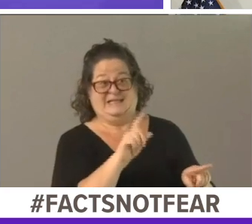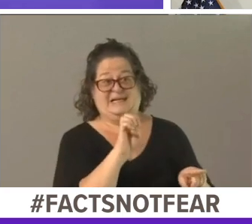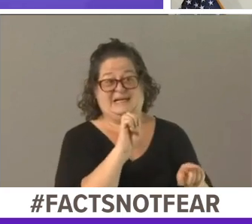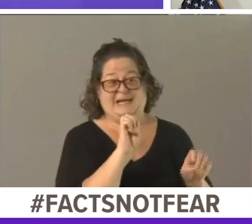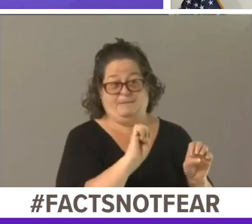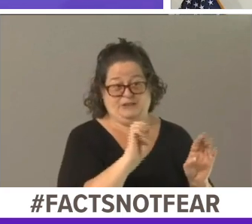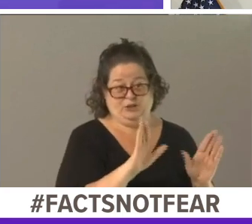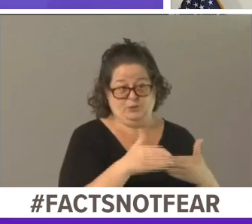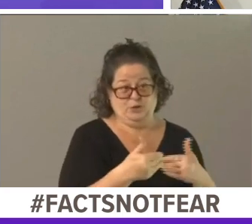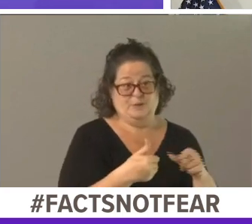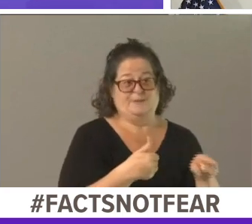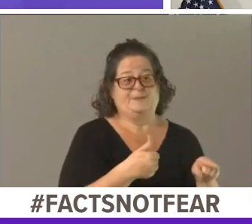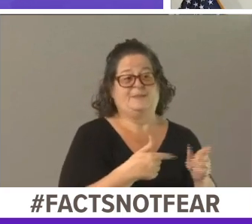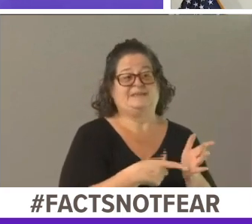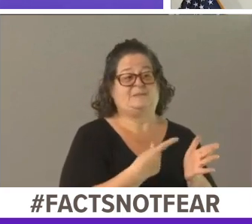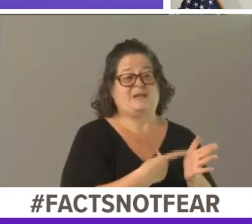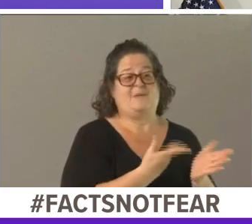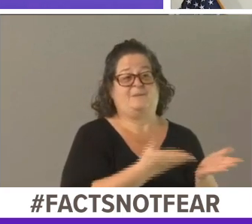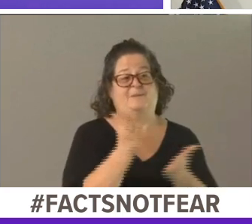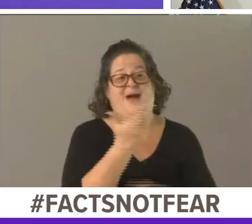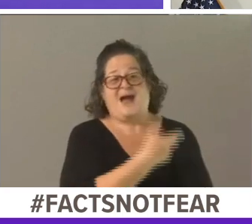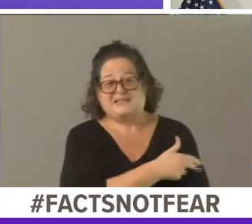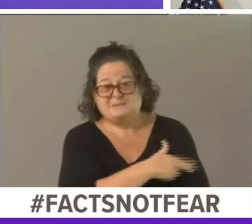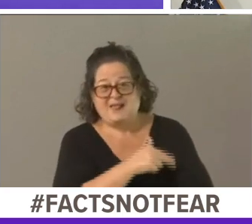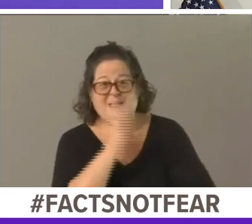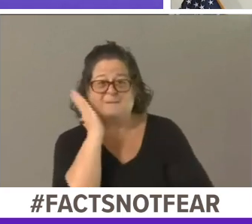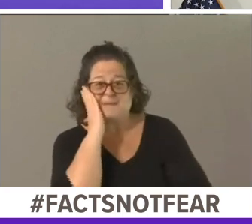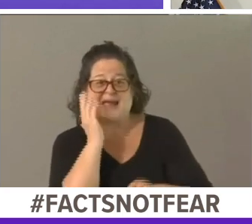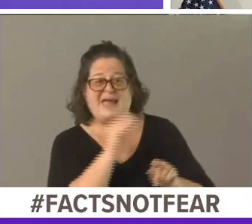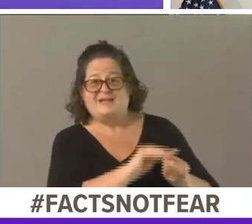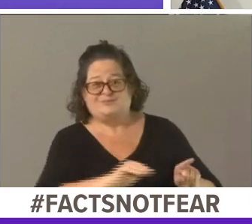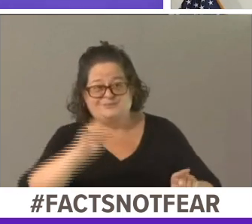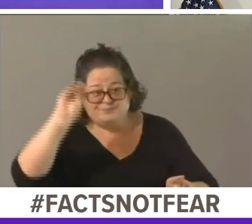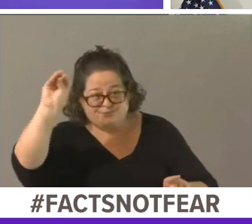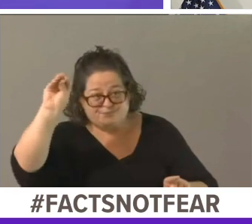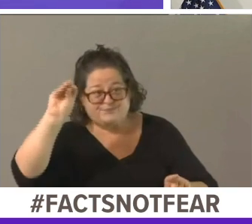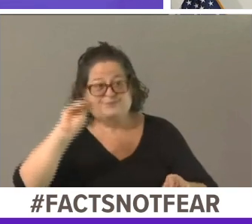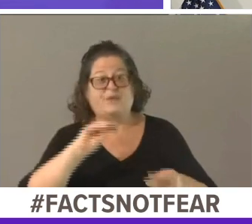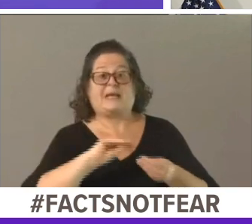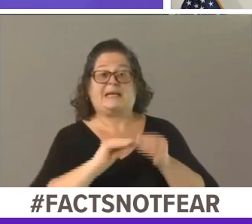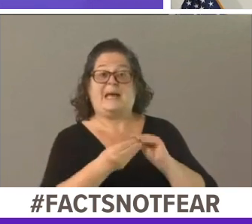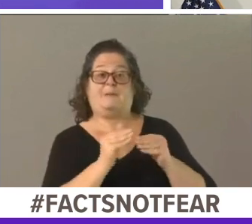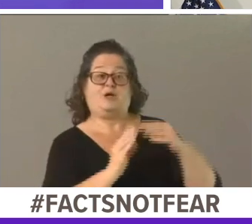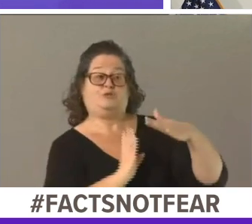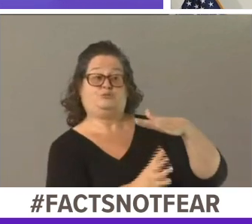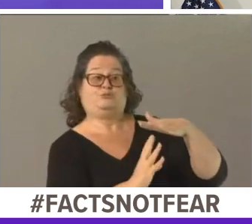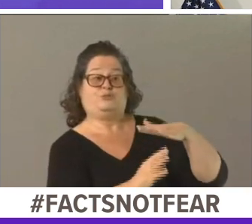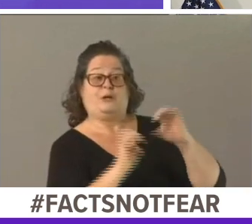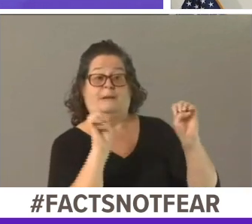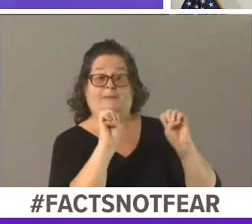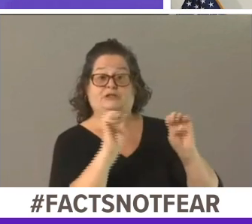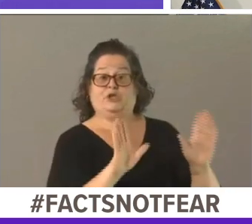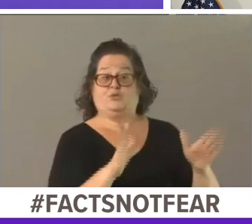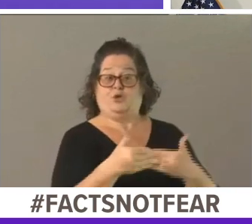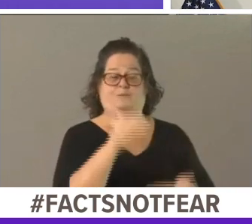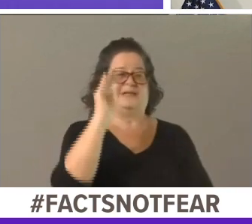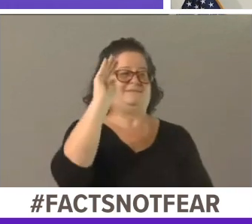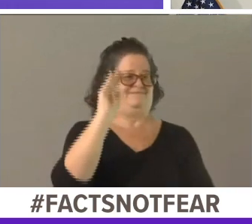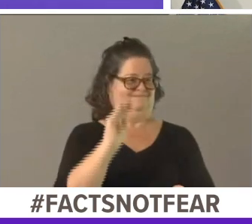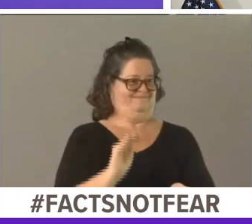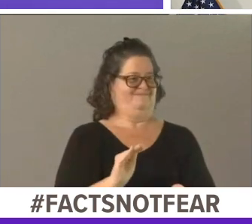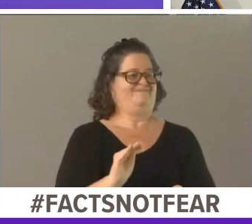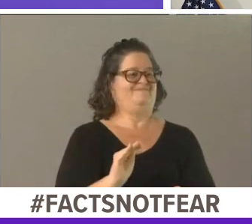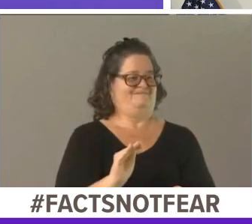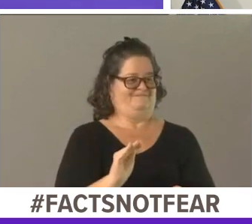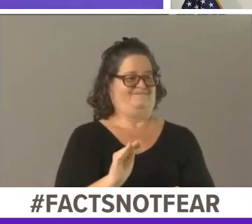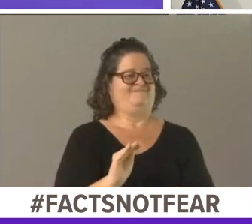hospital bed. That is trending downward. Our COVID patient ICU hospital bed